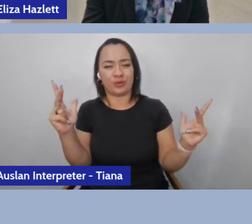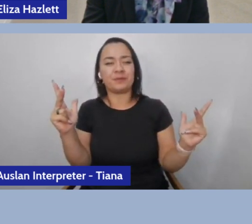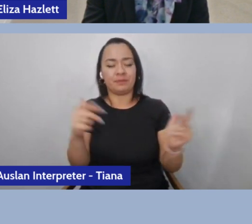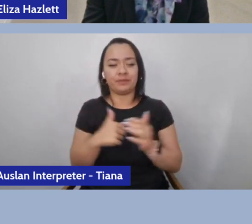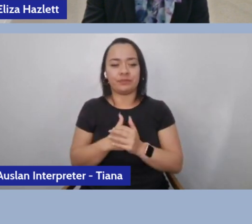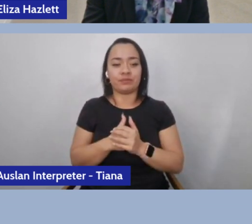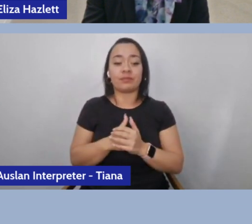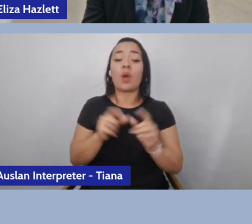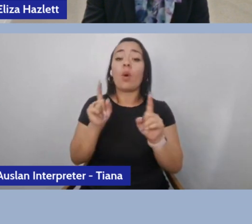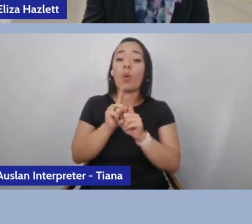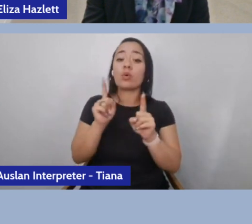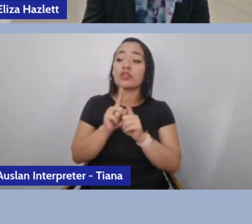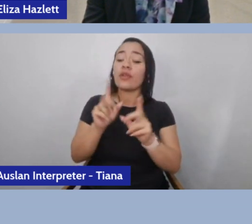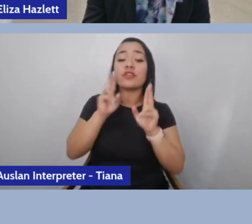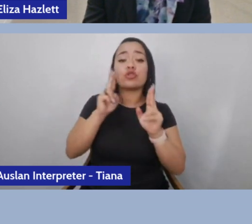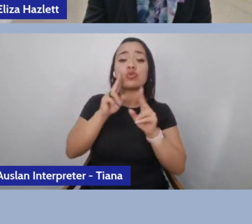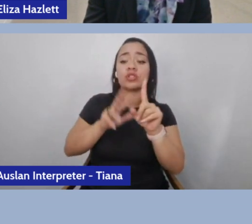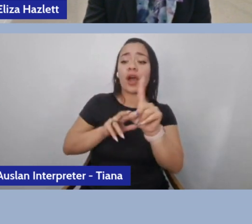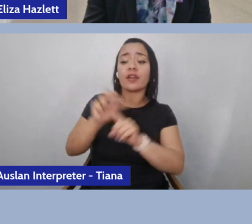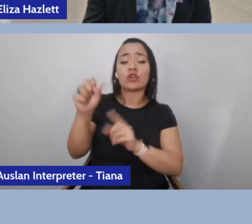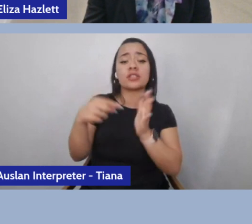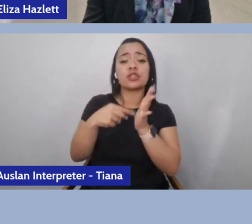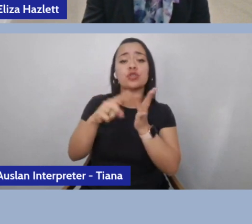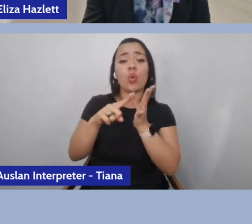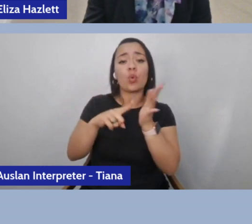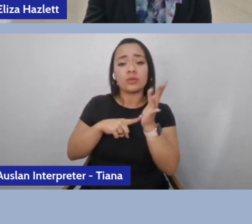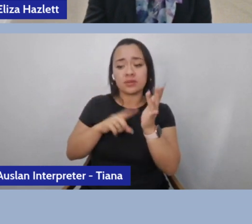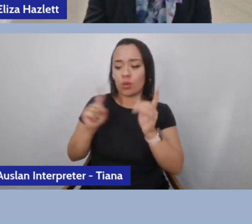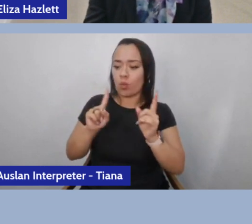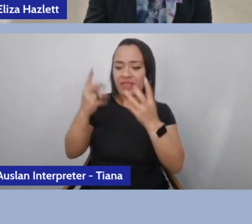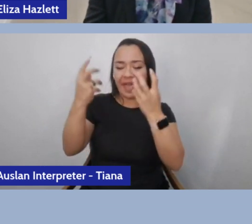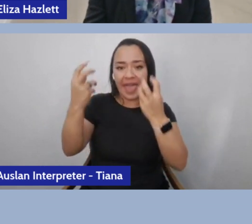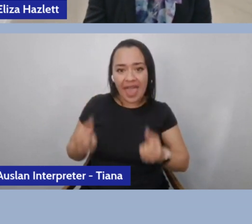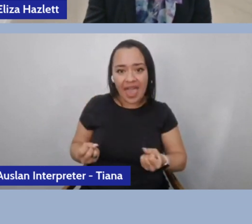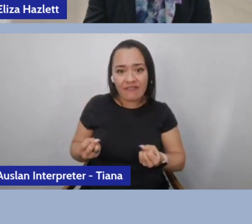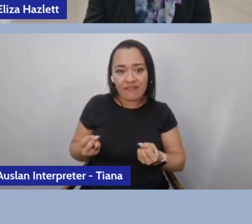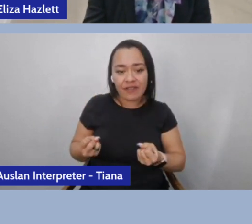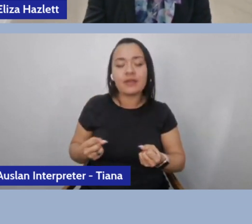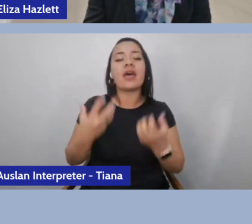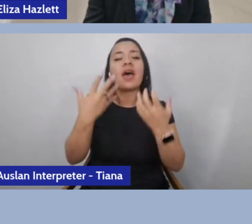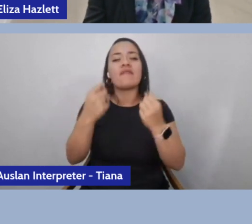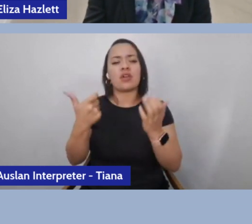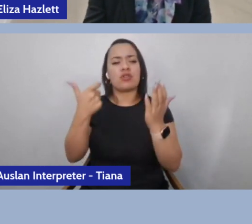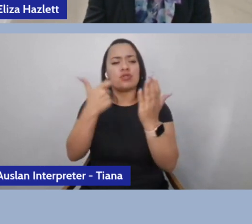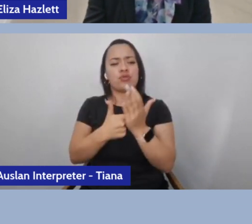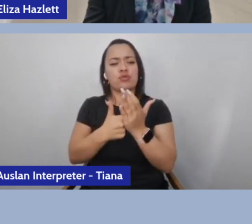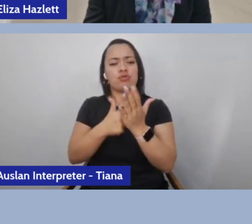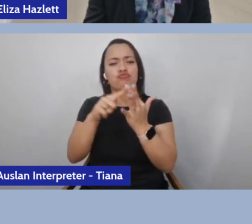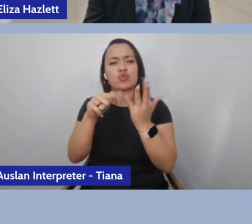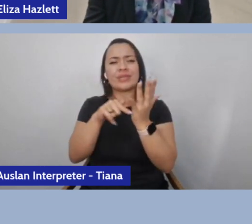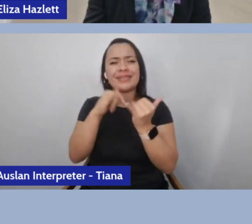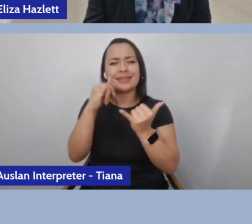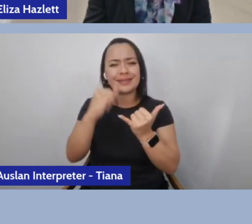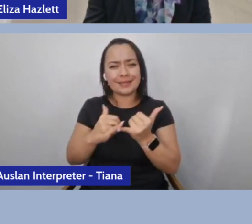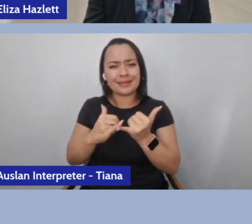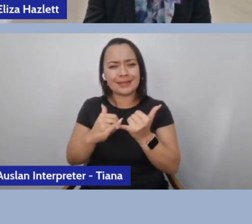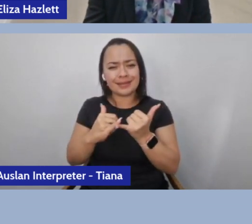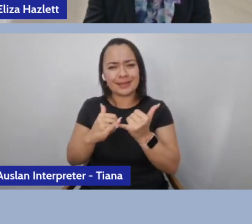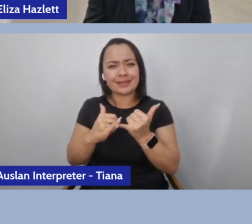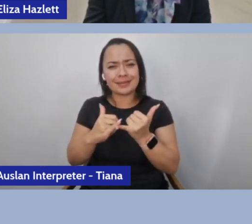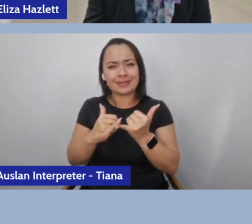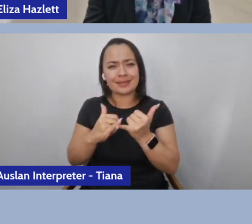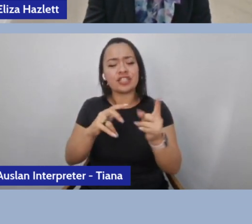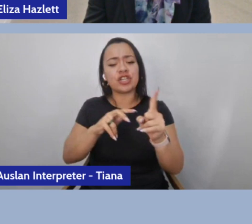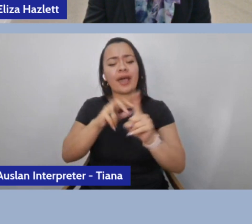diagnostic tools are that clinicians use, and the most common one is the rudest one. Um, this is a publicly available